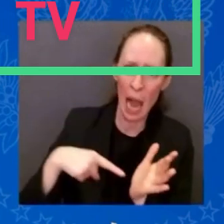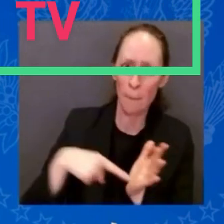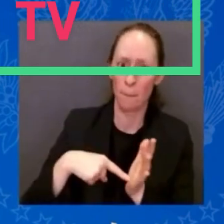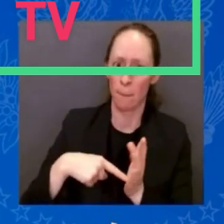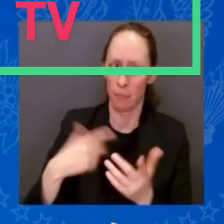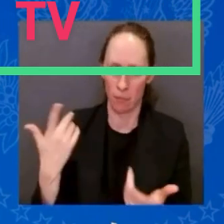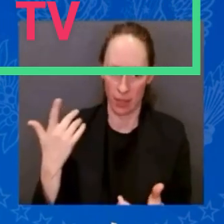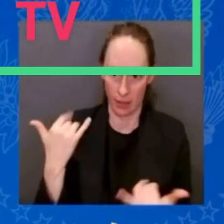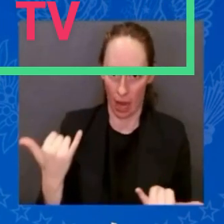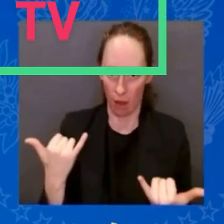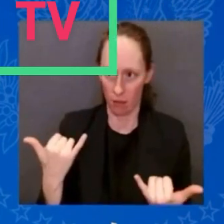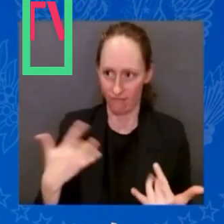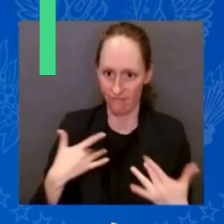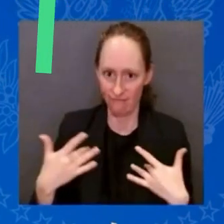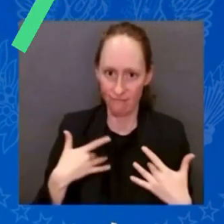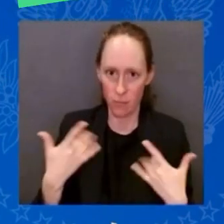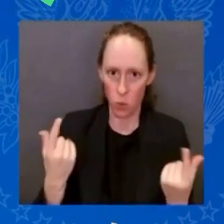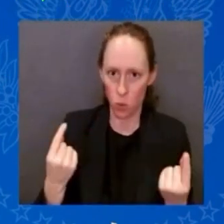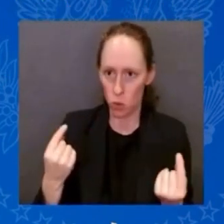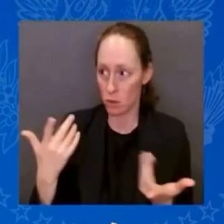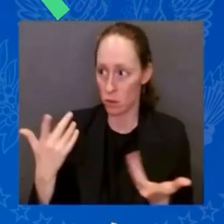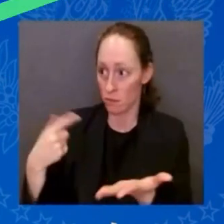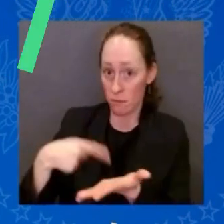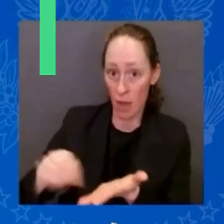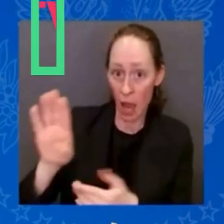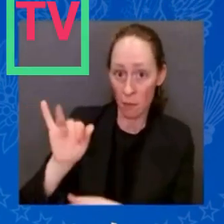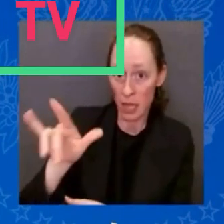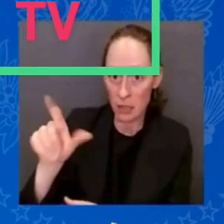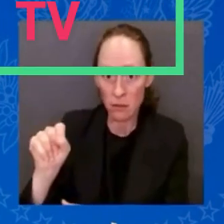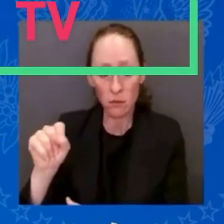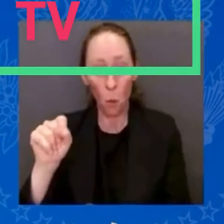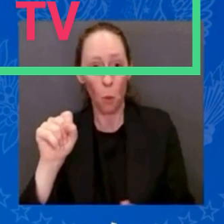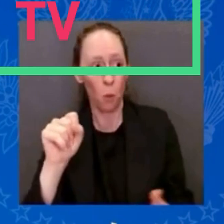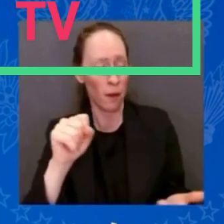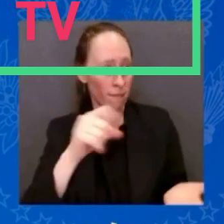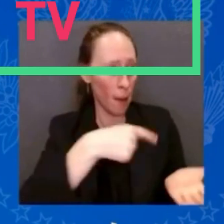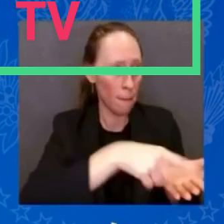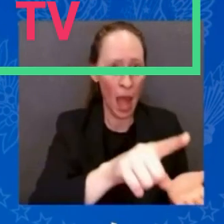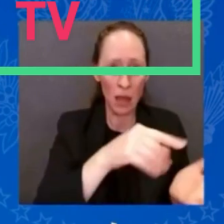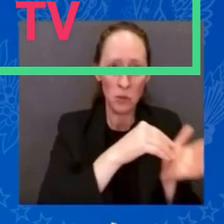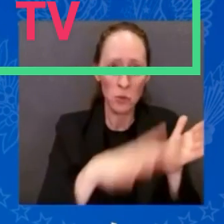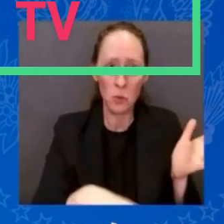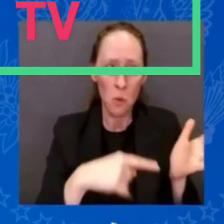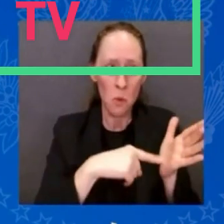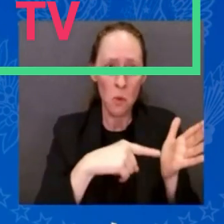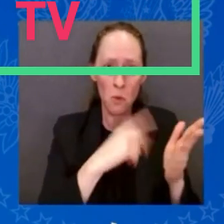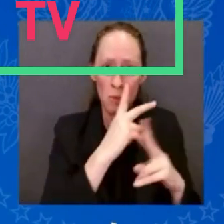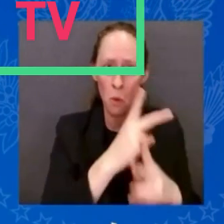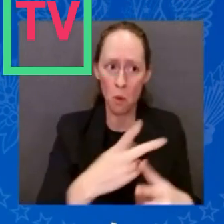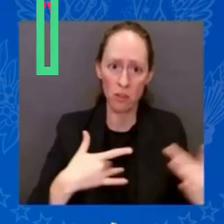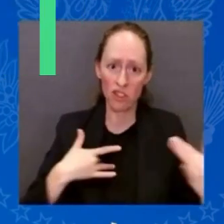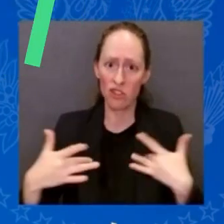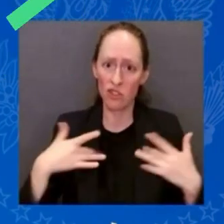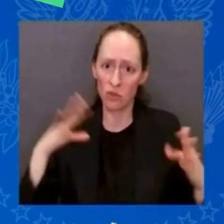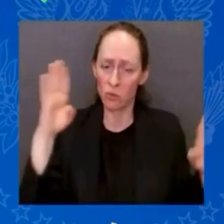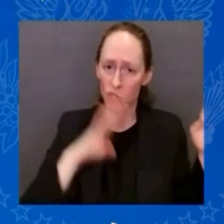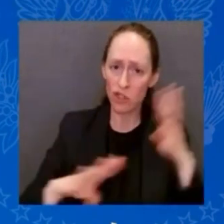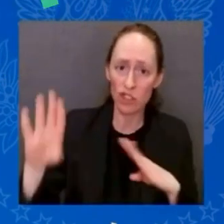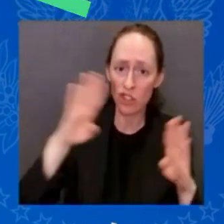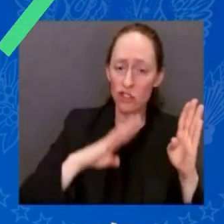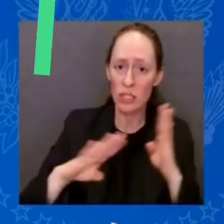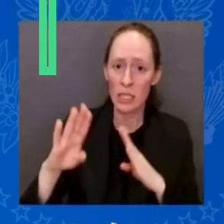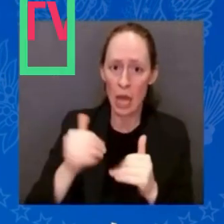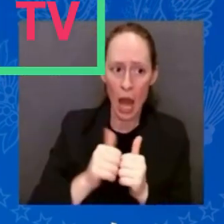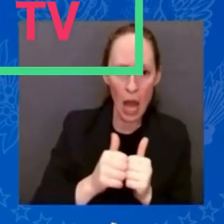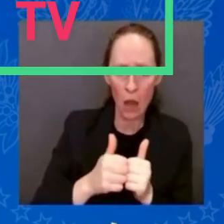fall. You know, we know that figuring out how to pay these added expenses can take time for borrowers, and they might miss payments at the